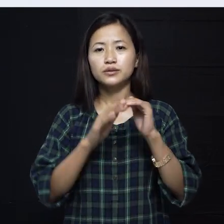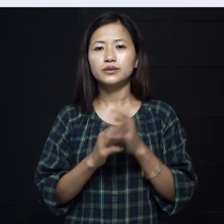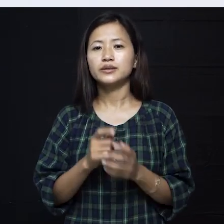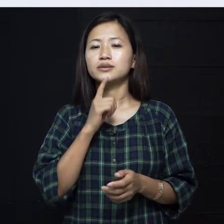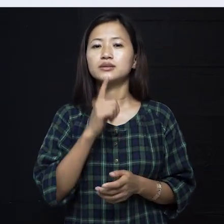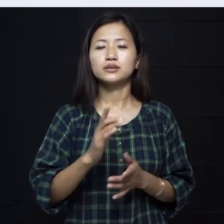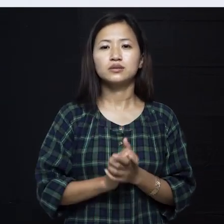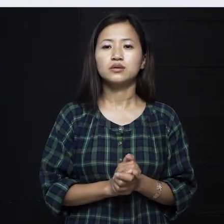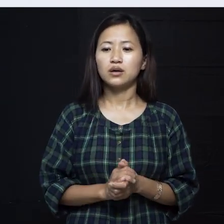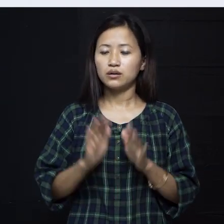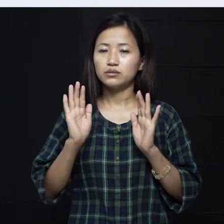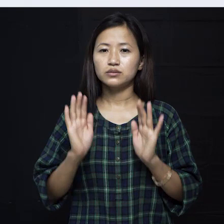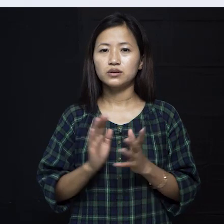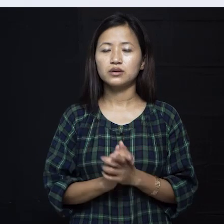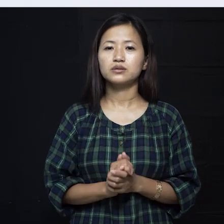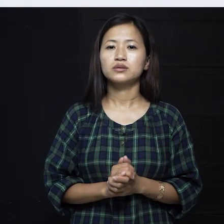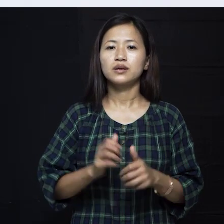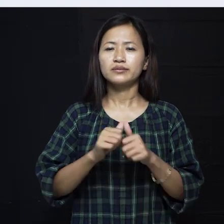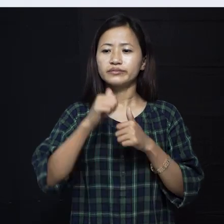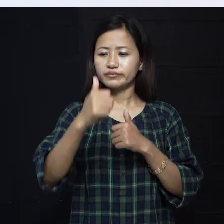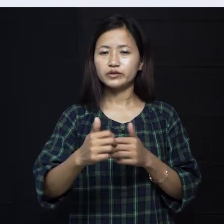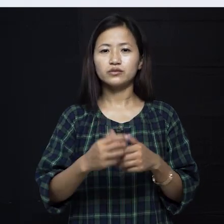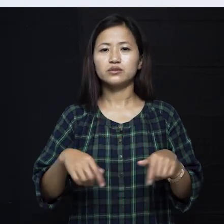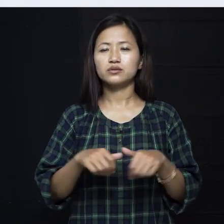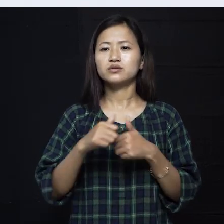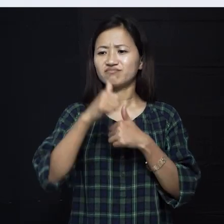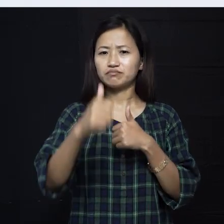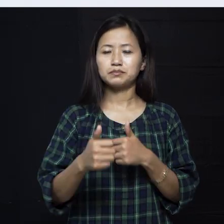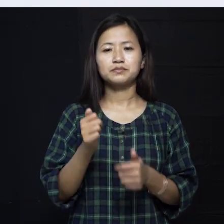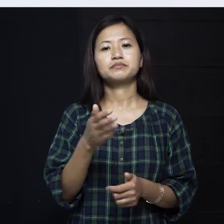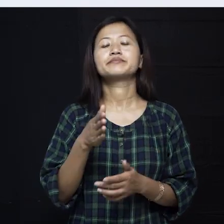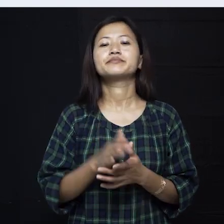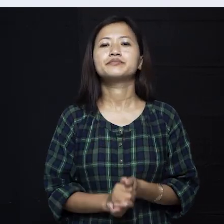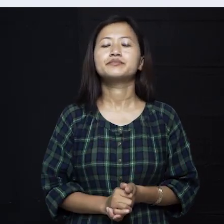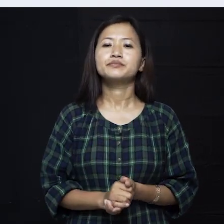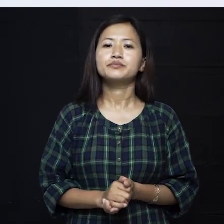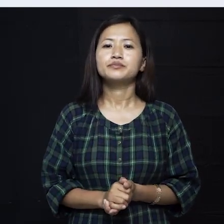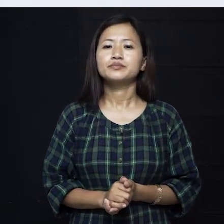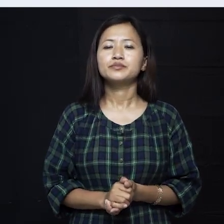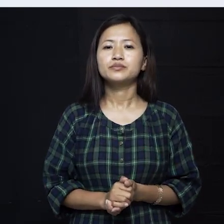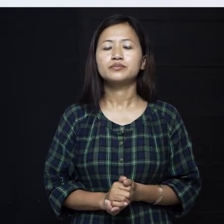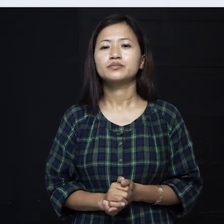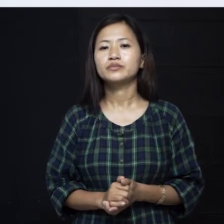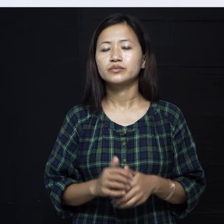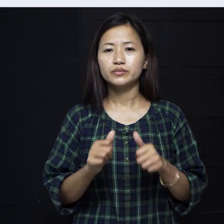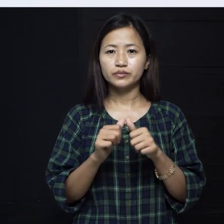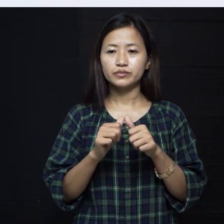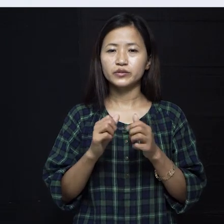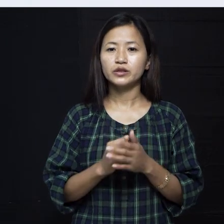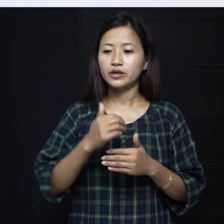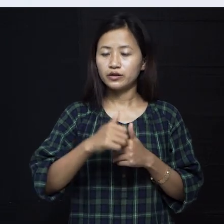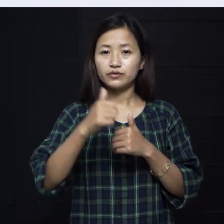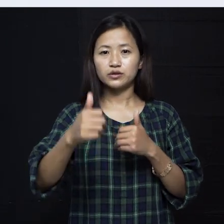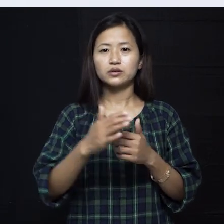said, it also has its advantages and disadvantages. Okay, the advantages is, it